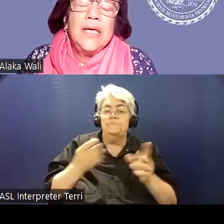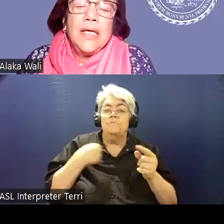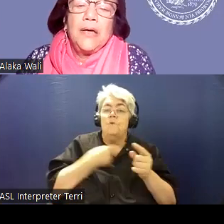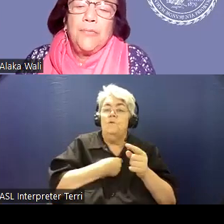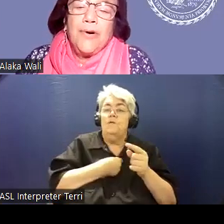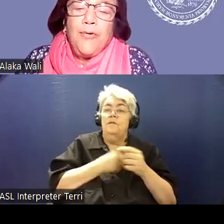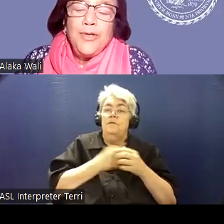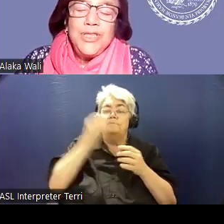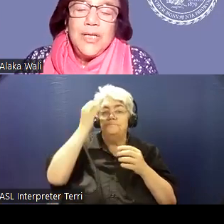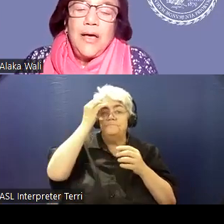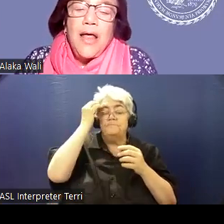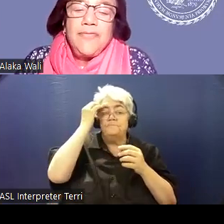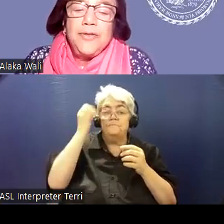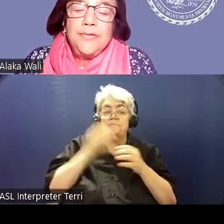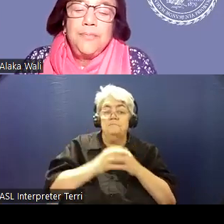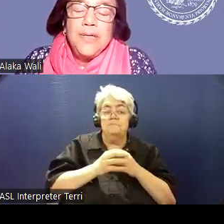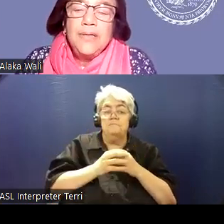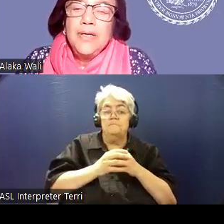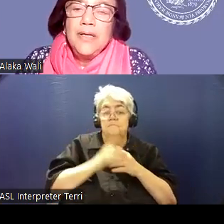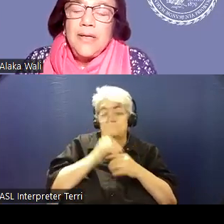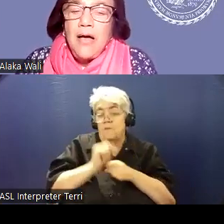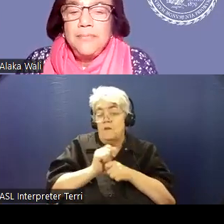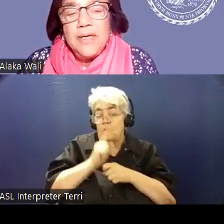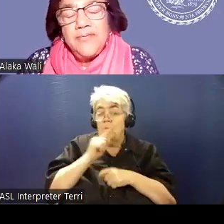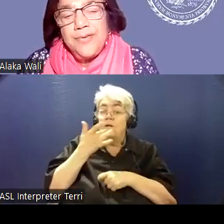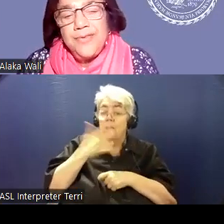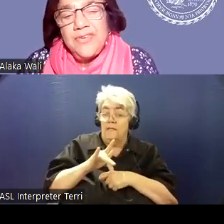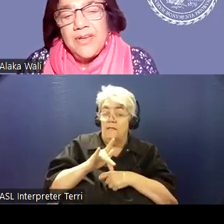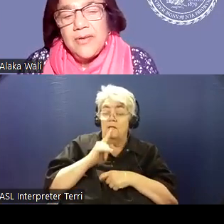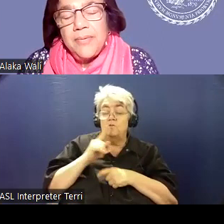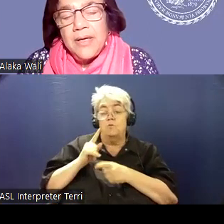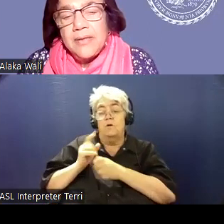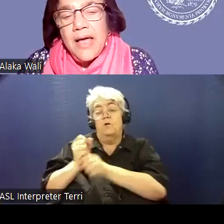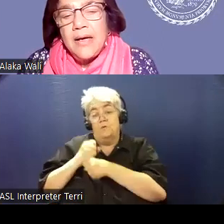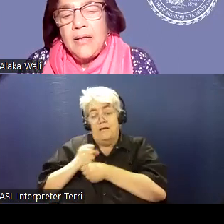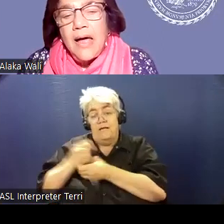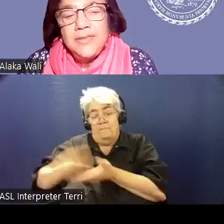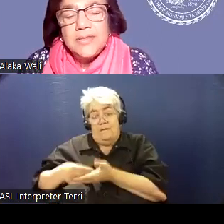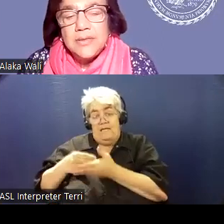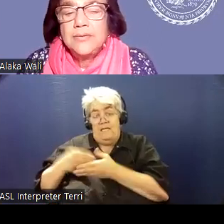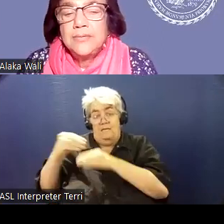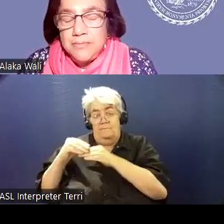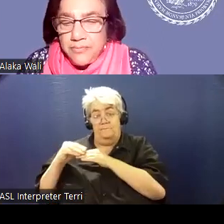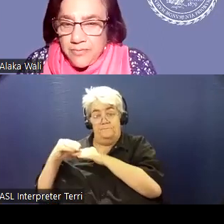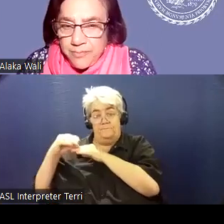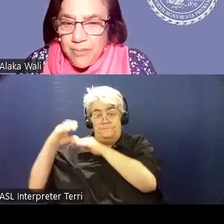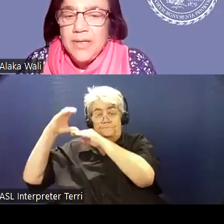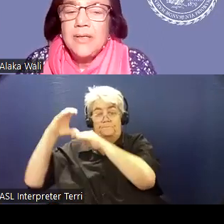We were fortunate enough to build an endowment for this exhibit that allows us